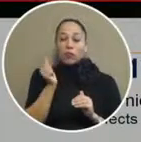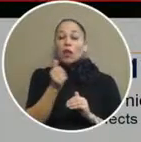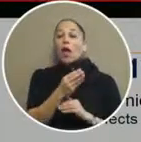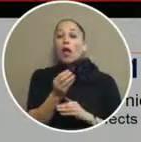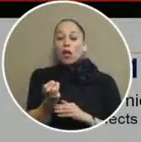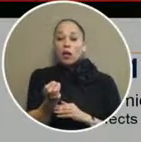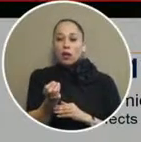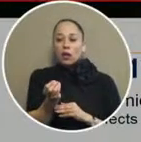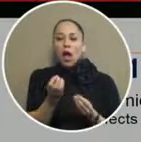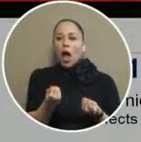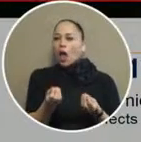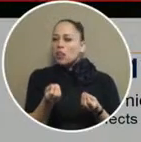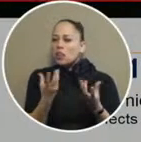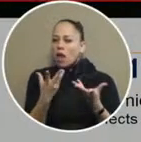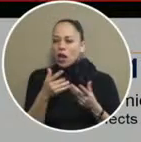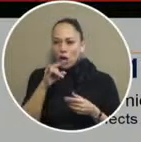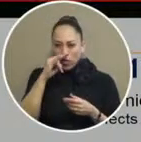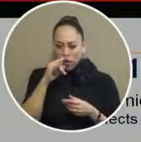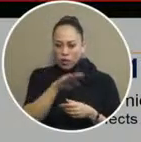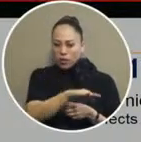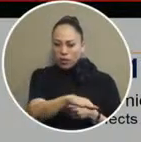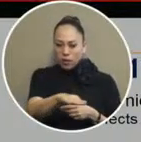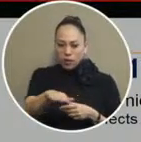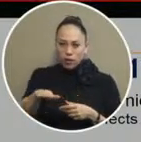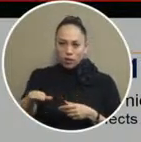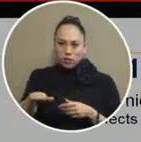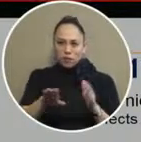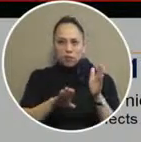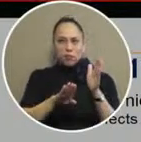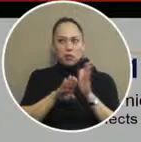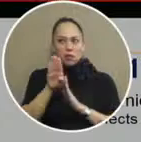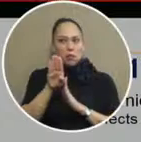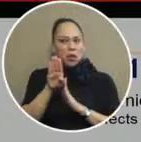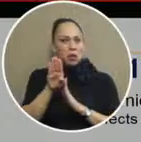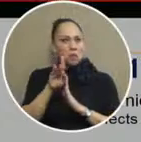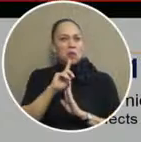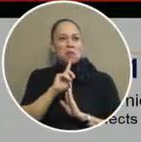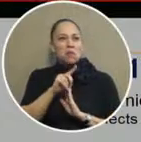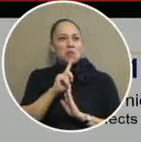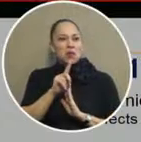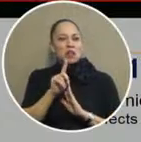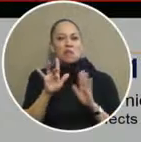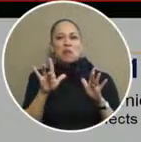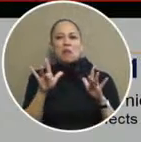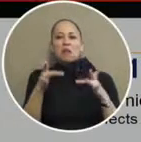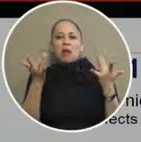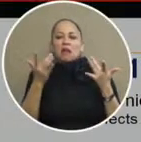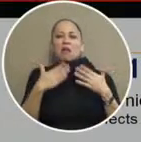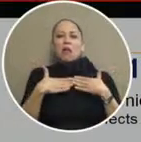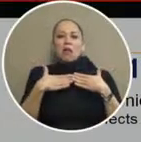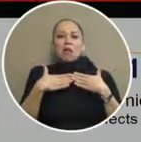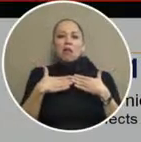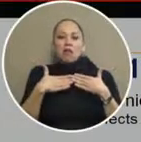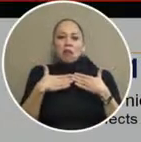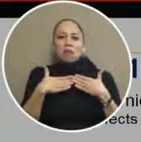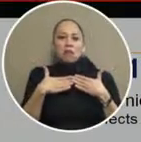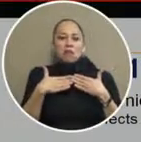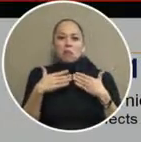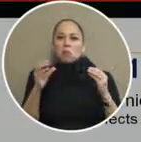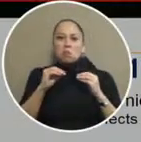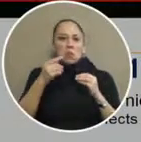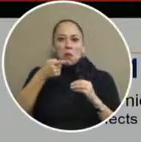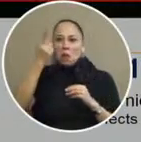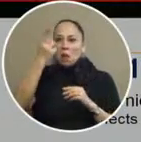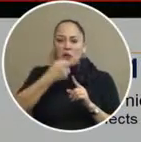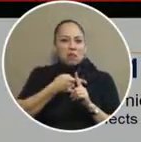And many of these children develop very, very mild respiratory symptoms, may not have any